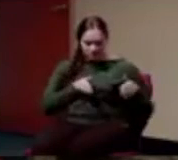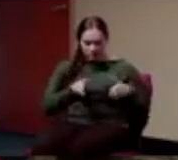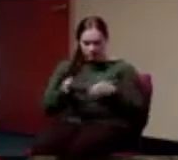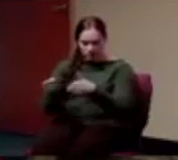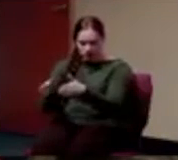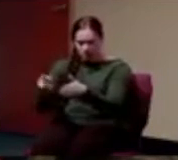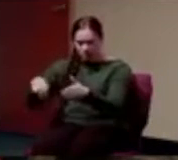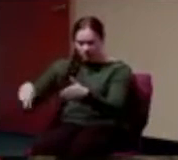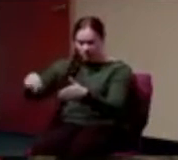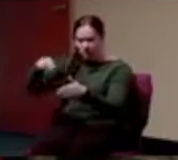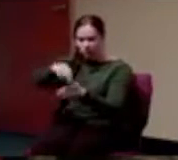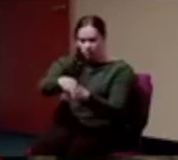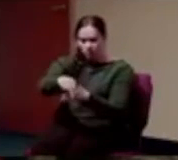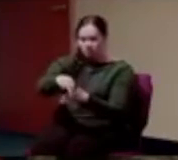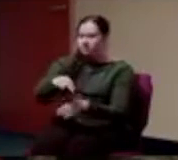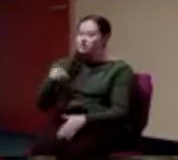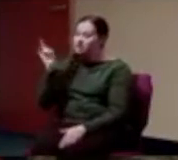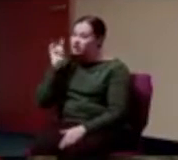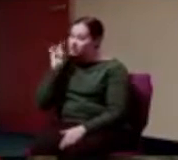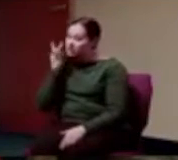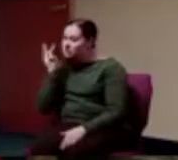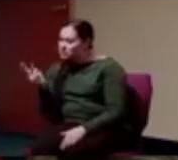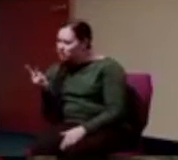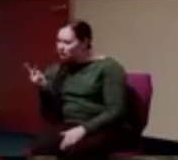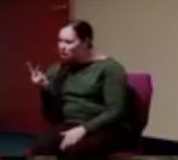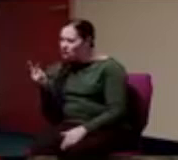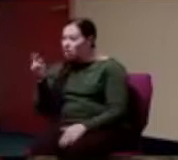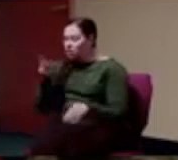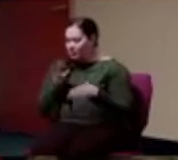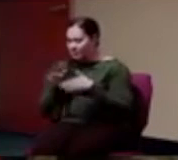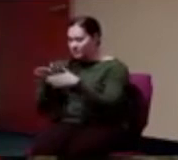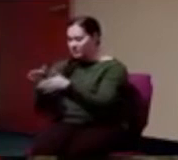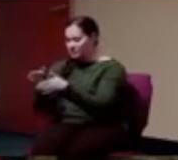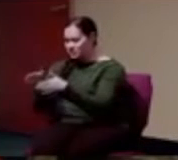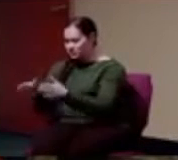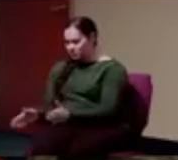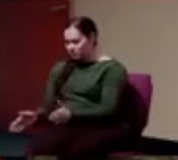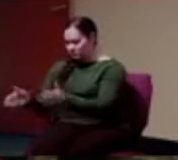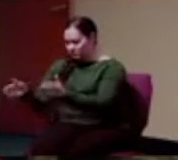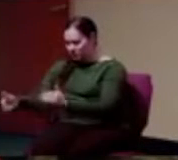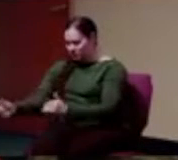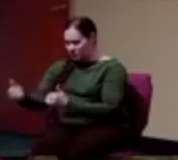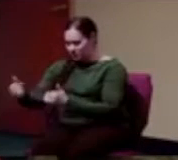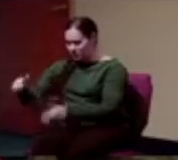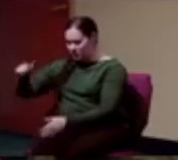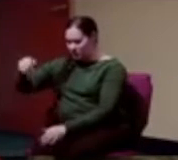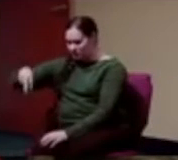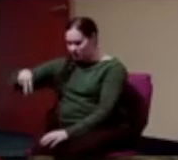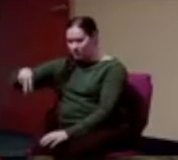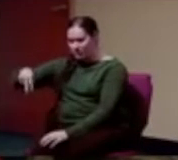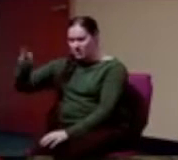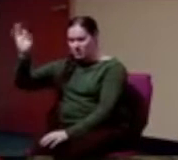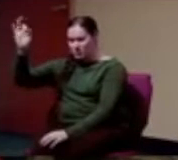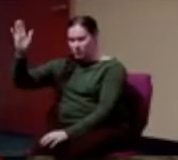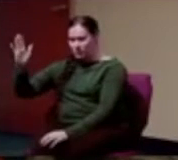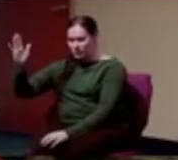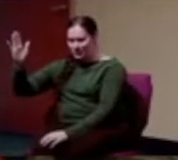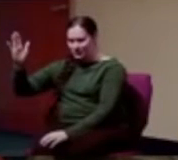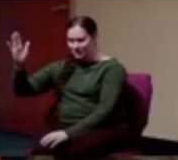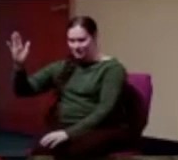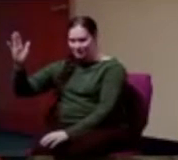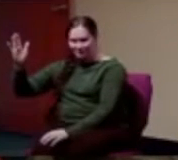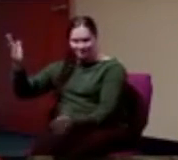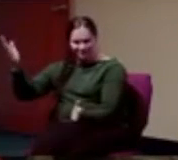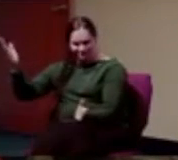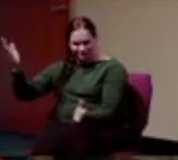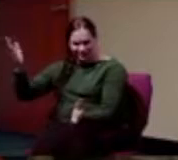street preacher off to the side standing on one of those little boxes. I don't know how they all find the same boxes, but